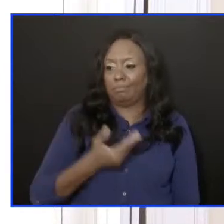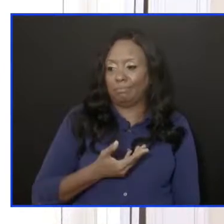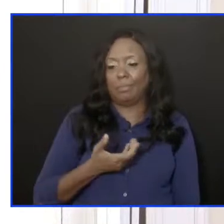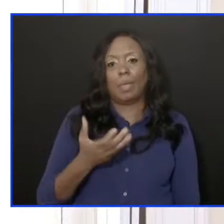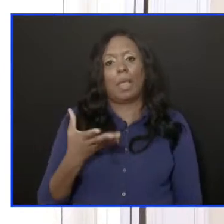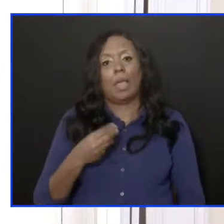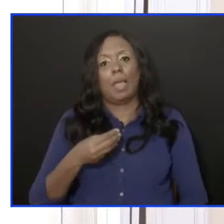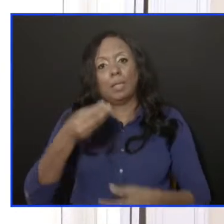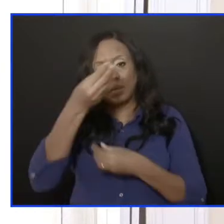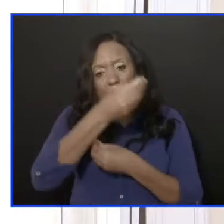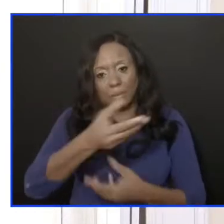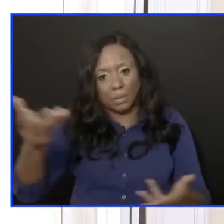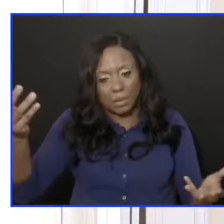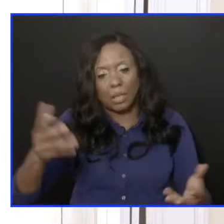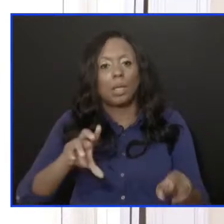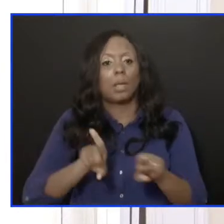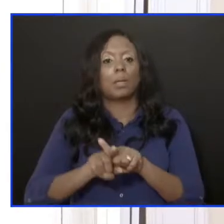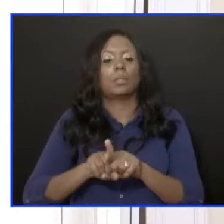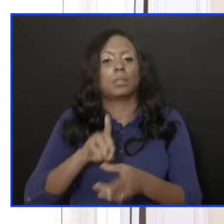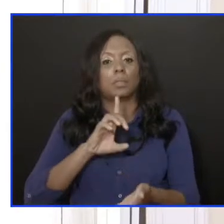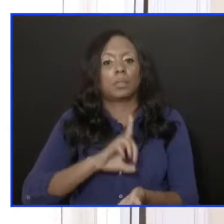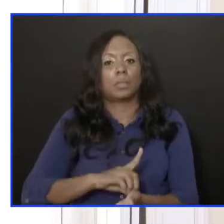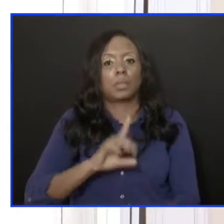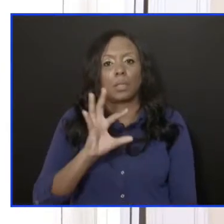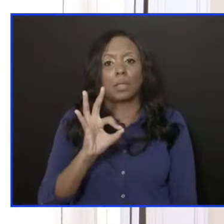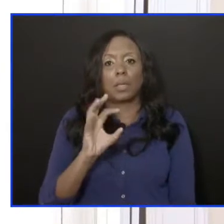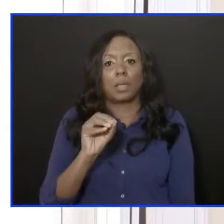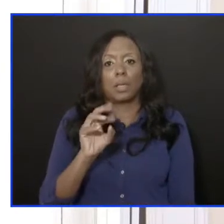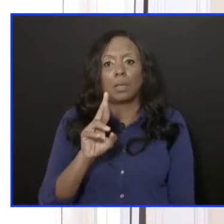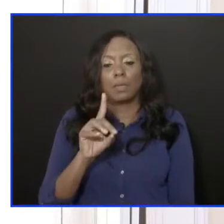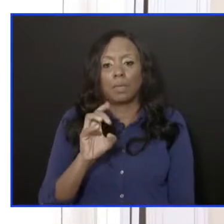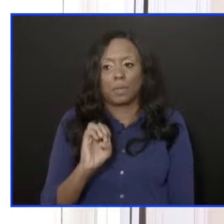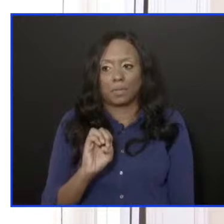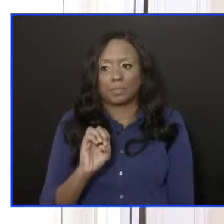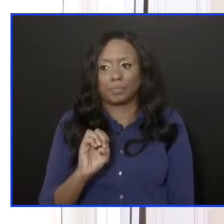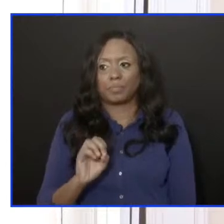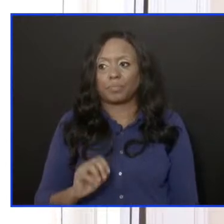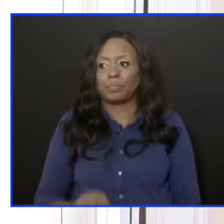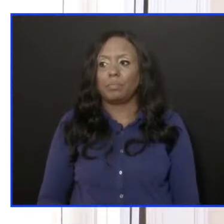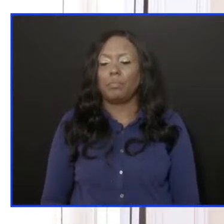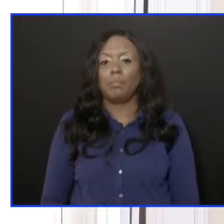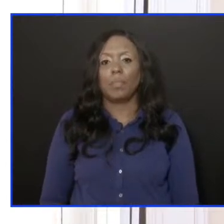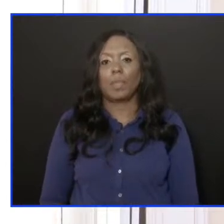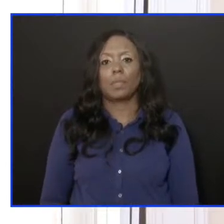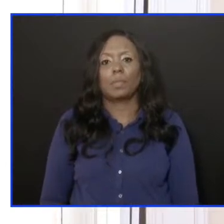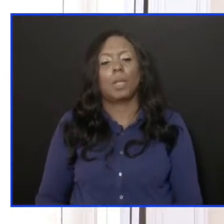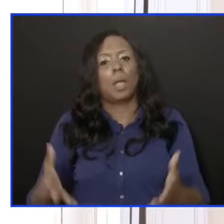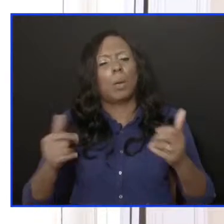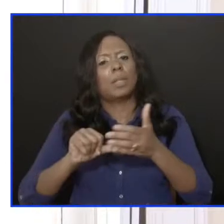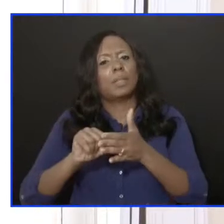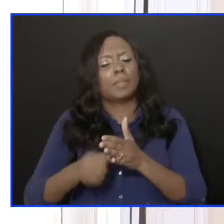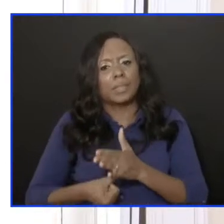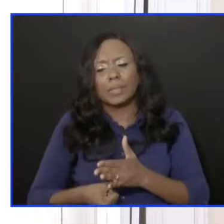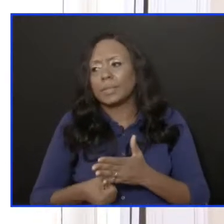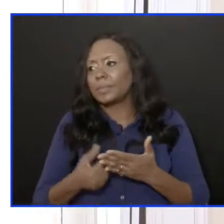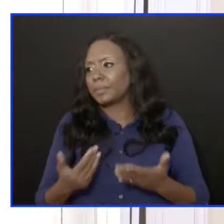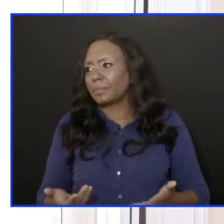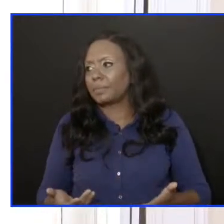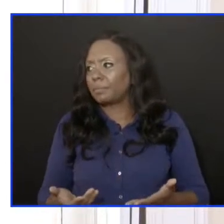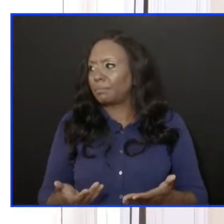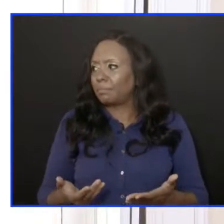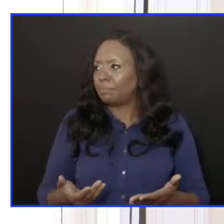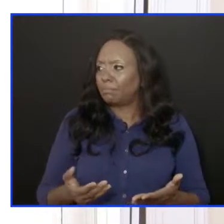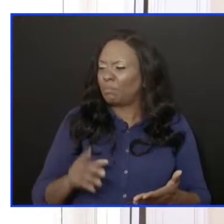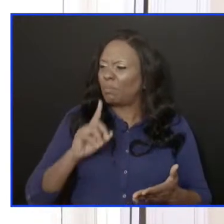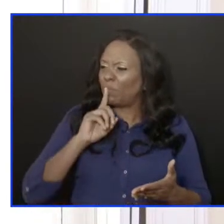things have been, as well as Dr. Ford. And I would only want to reinforce their messages and to recognize that that